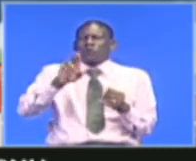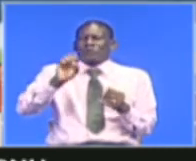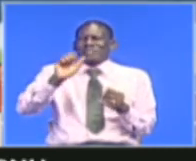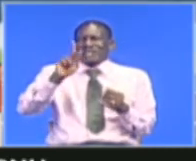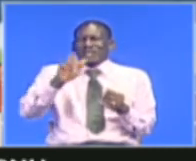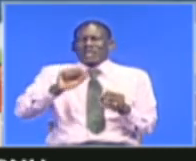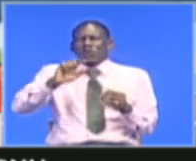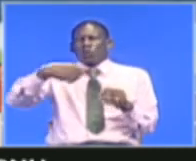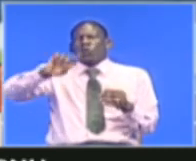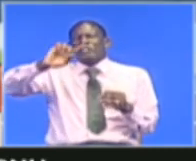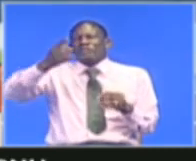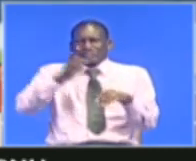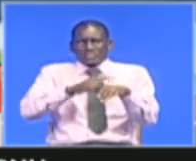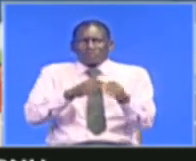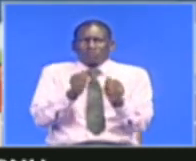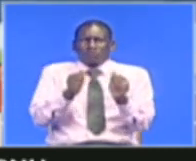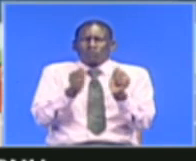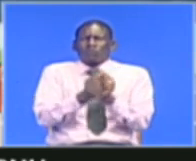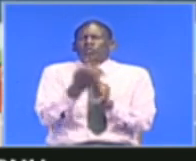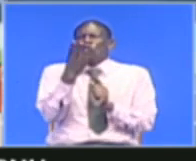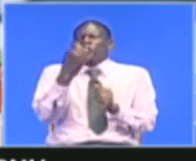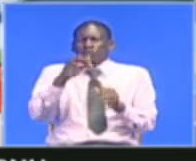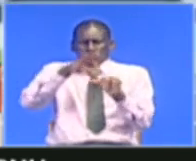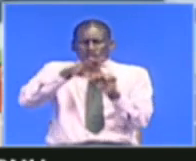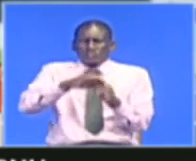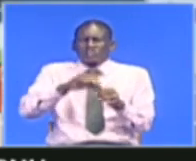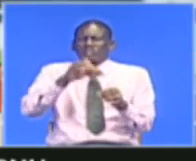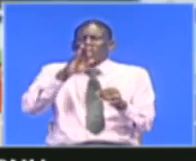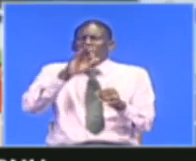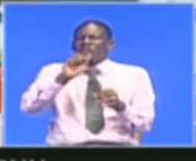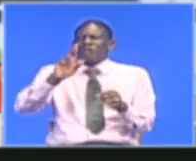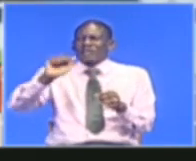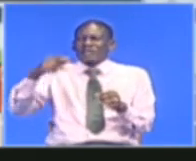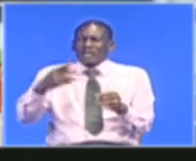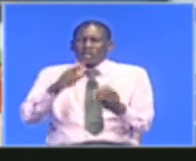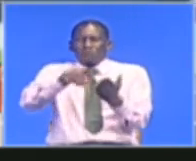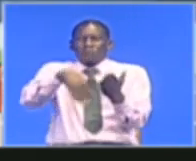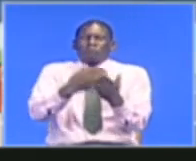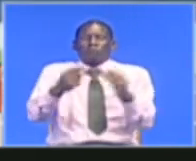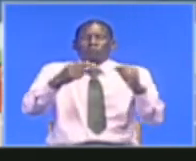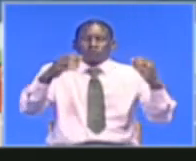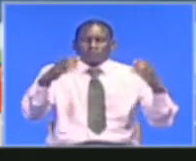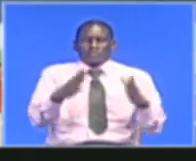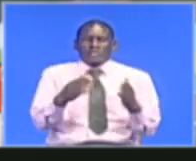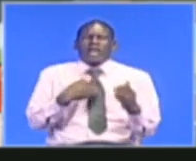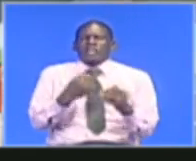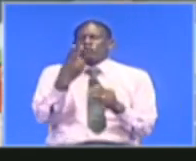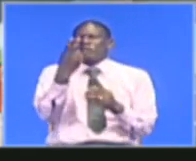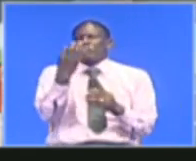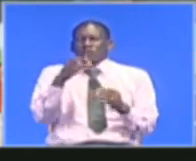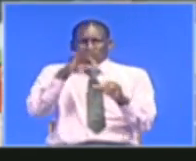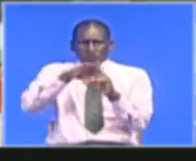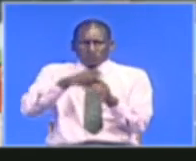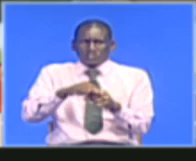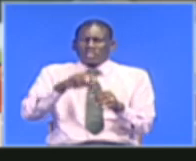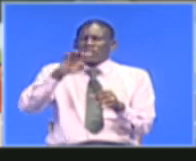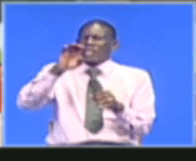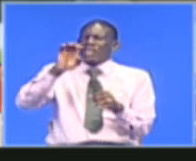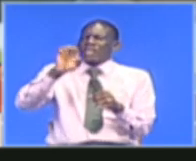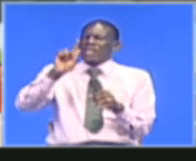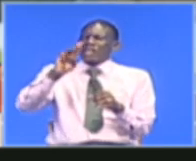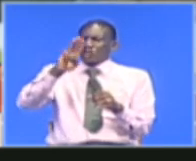ya kwanza kwa kupata kura 40. Farah Maalim aliyependekezwa na upinzani alipata kura 23. Ekwe Ethuro ambaye